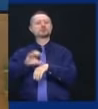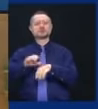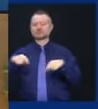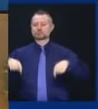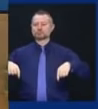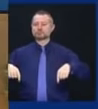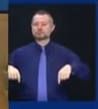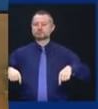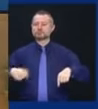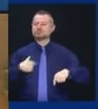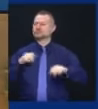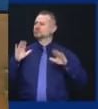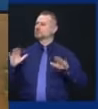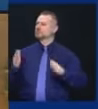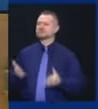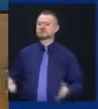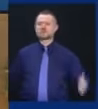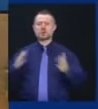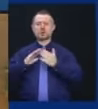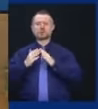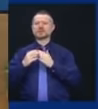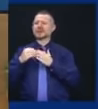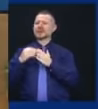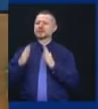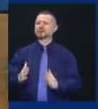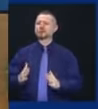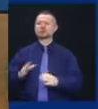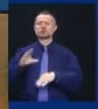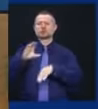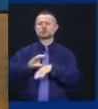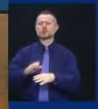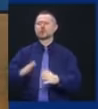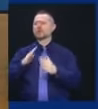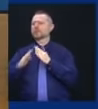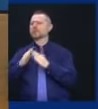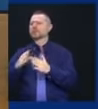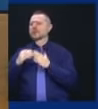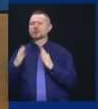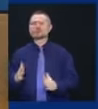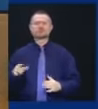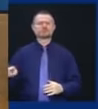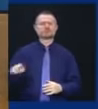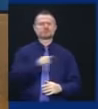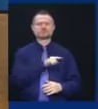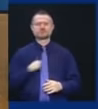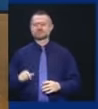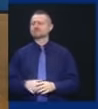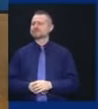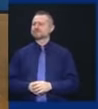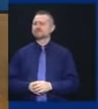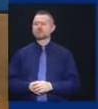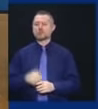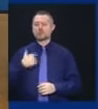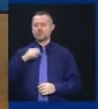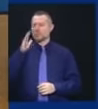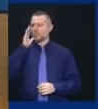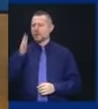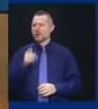community leaders and faith leaders here today. You'll hear from